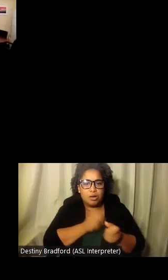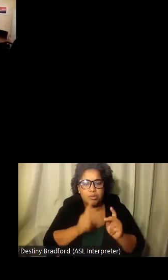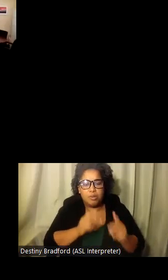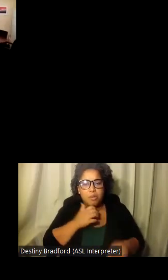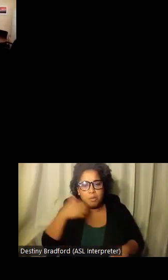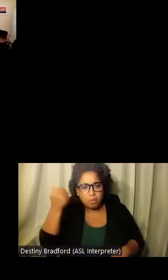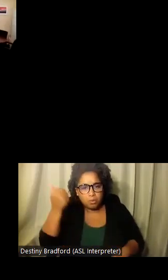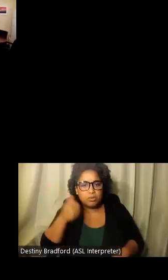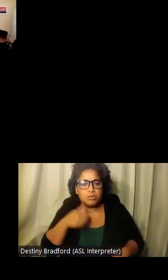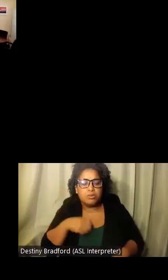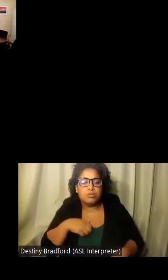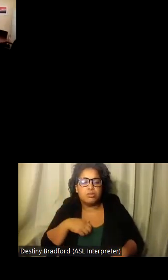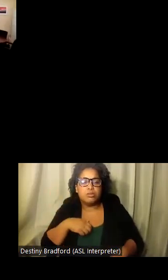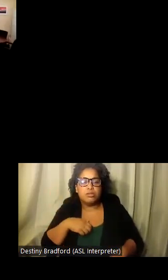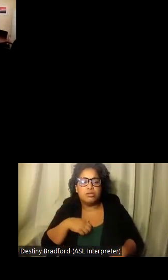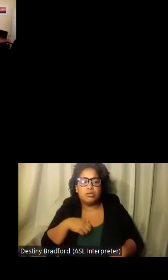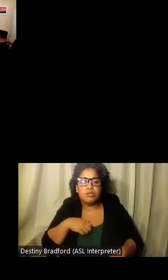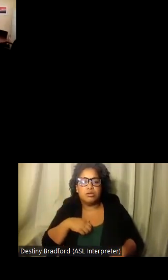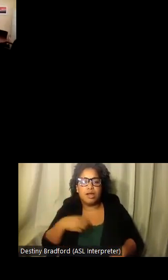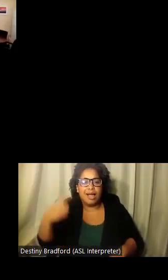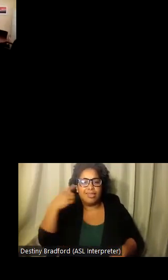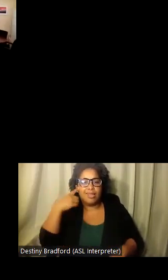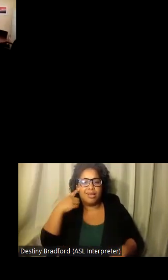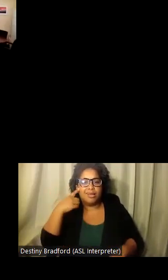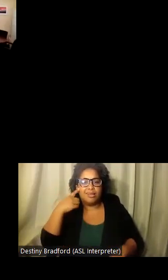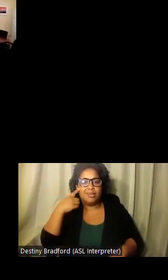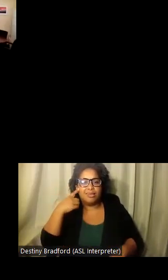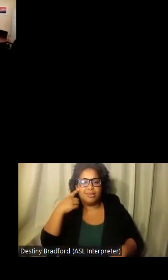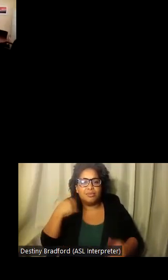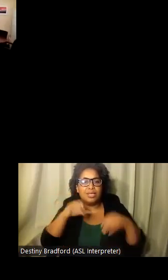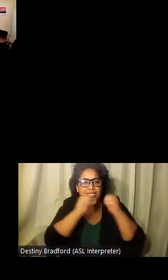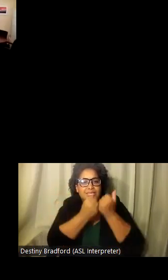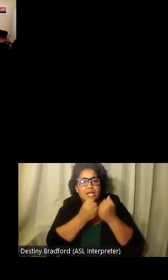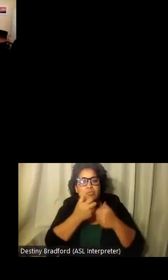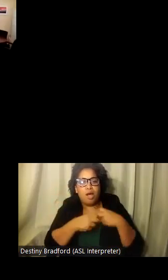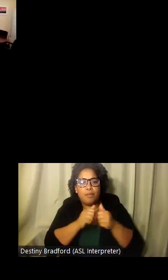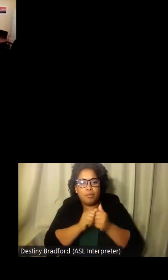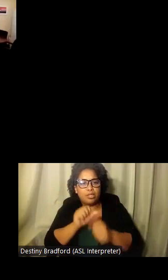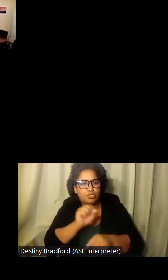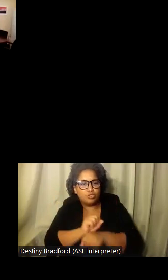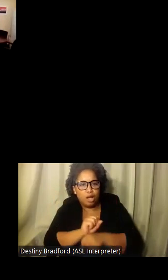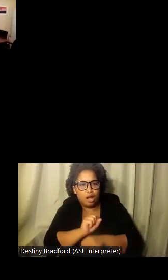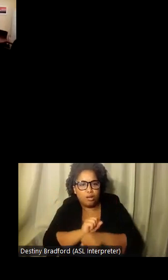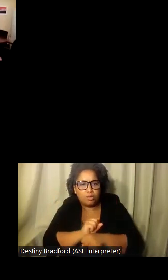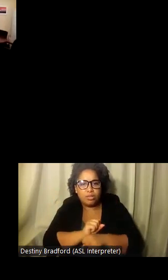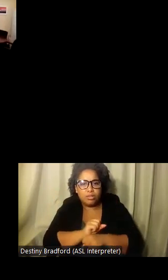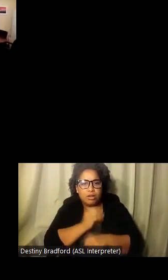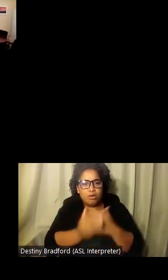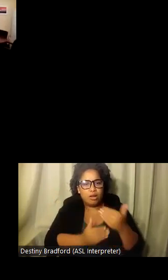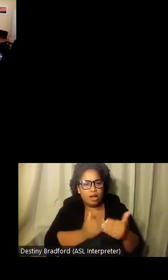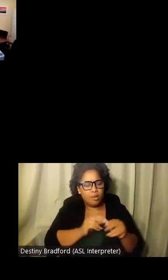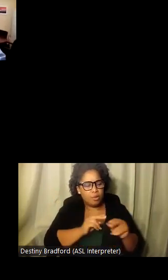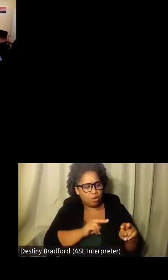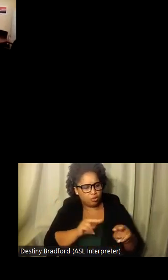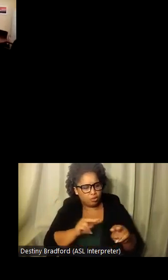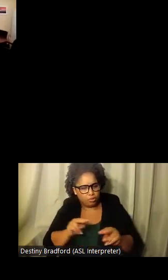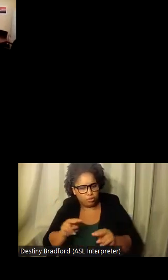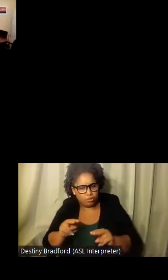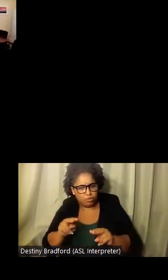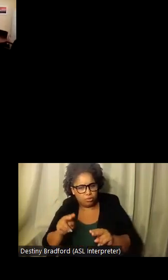etc. I thought for a while we had a societal problem with these jobs, and as I've watched more and more over the